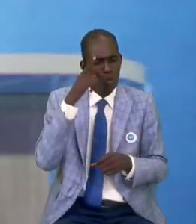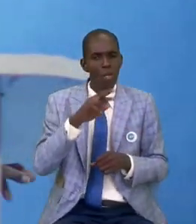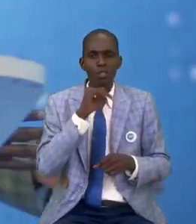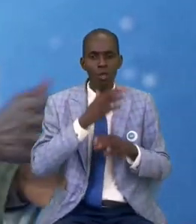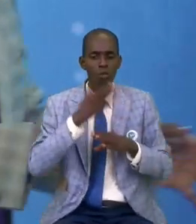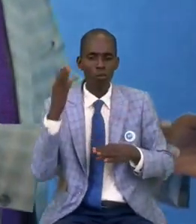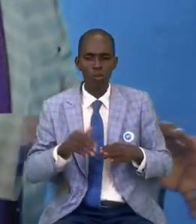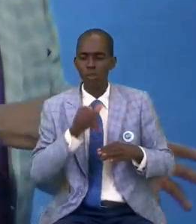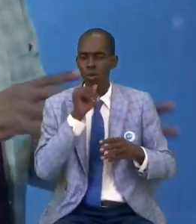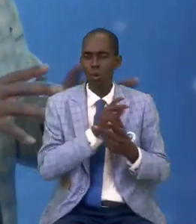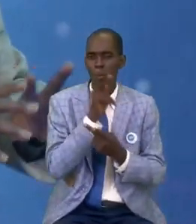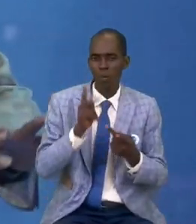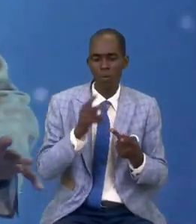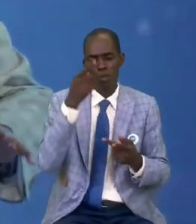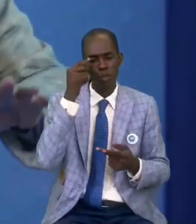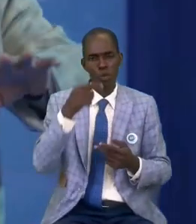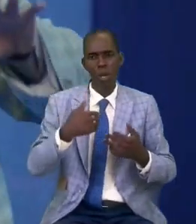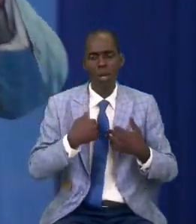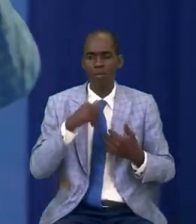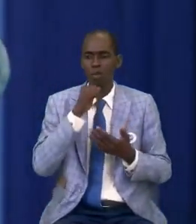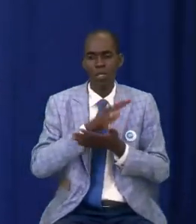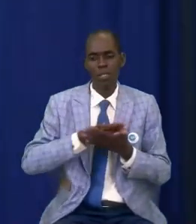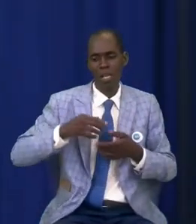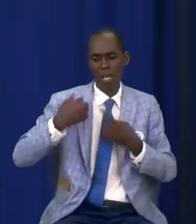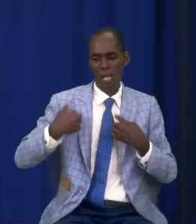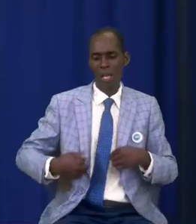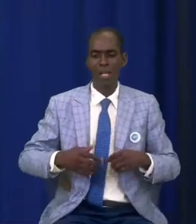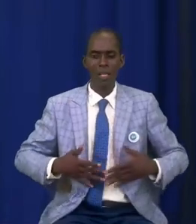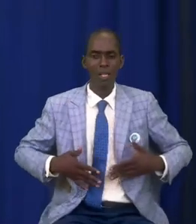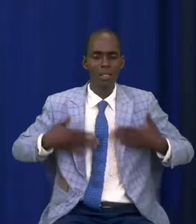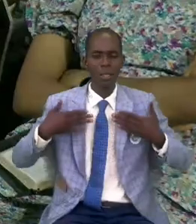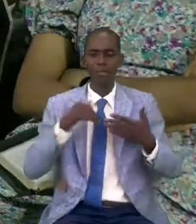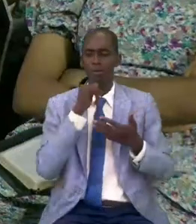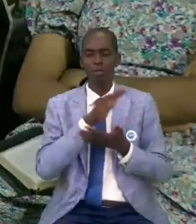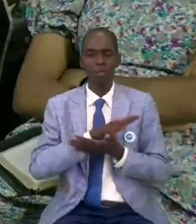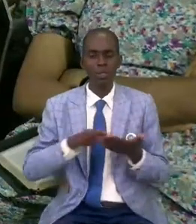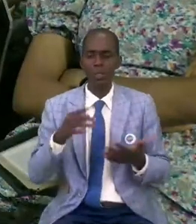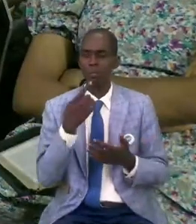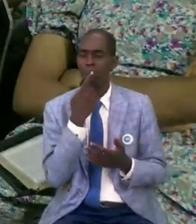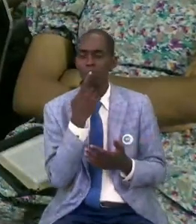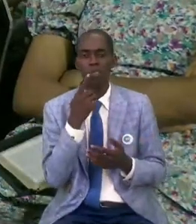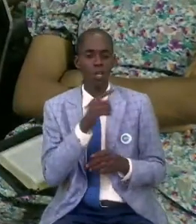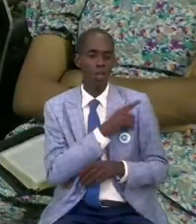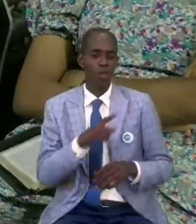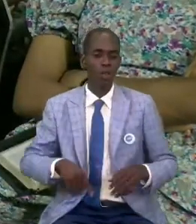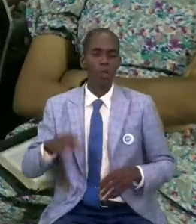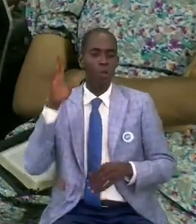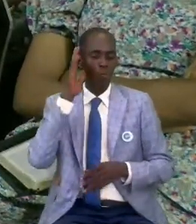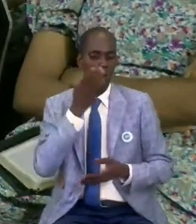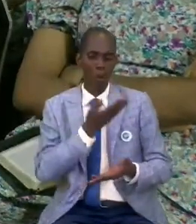life, unclean, the Lord will restore good things into your life. Let somebody shout